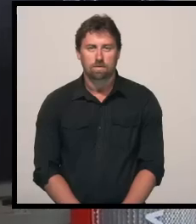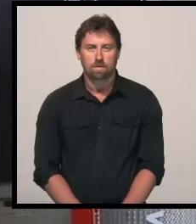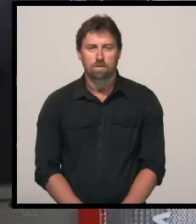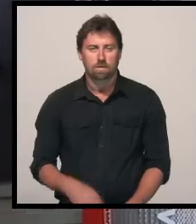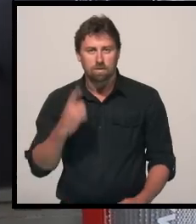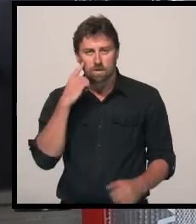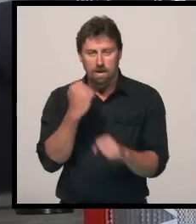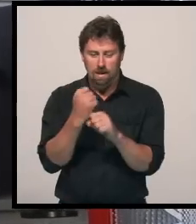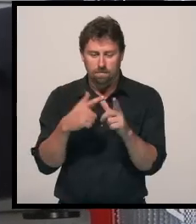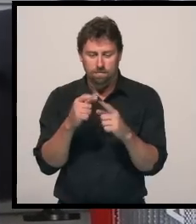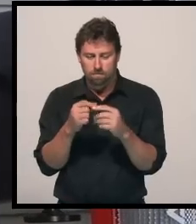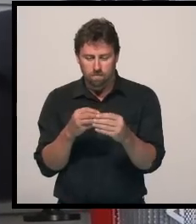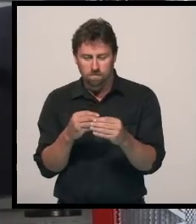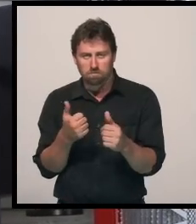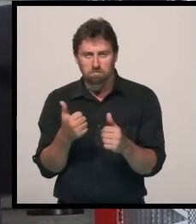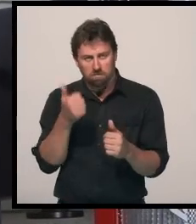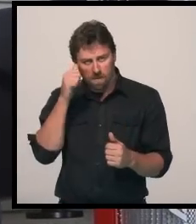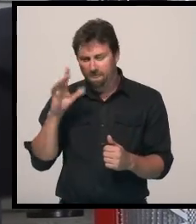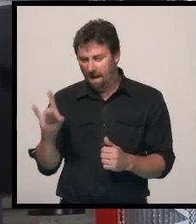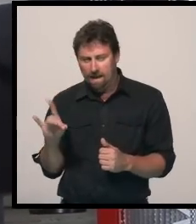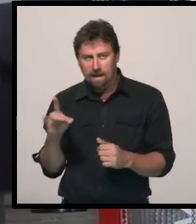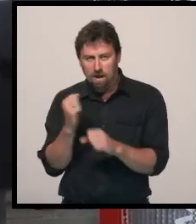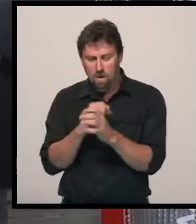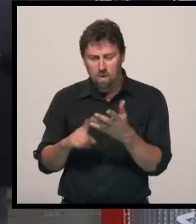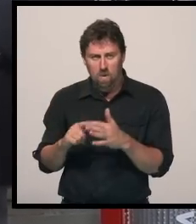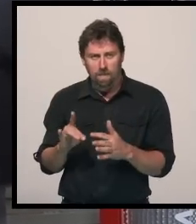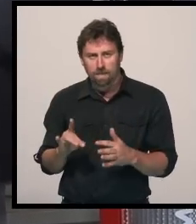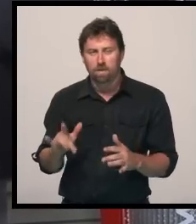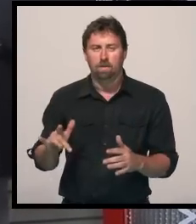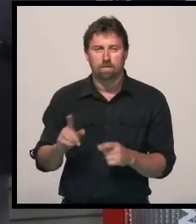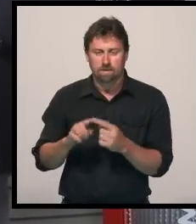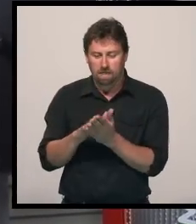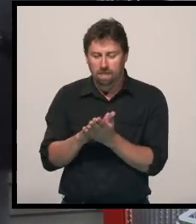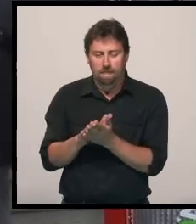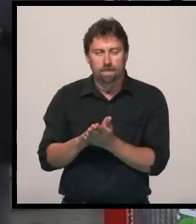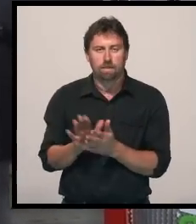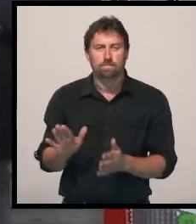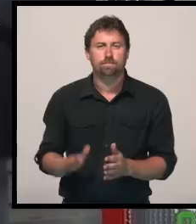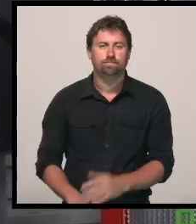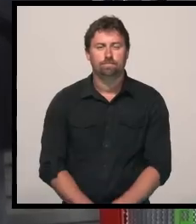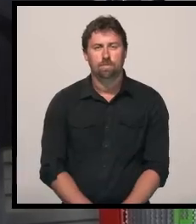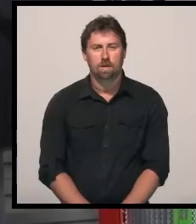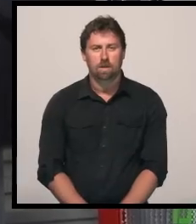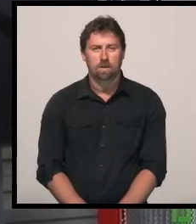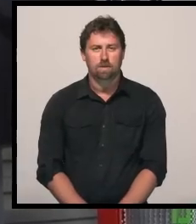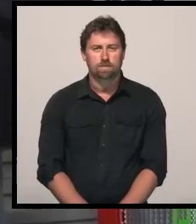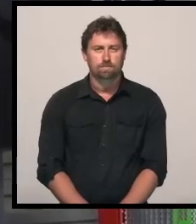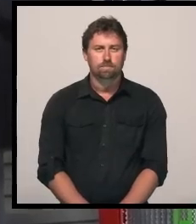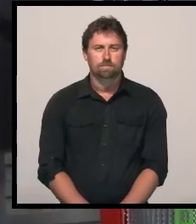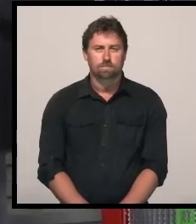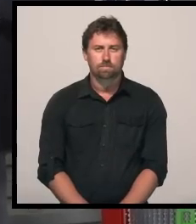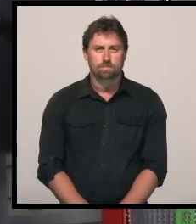that hopefully should have taken by now. No, it hasn't. Okay, that's what we'll do.